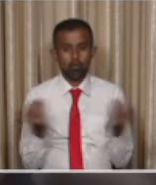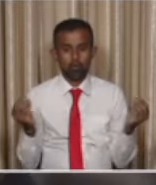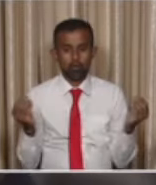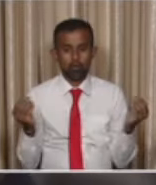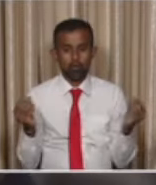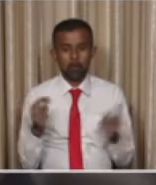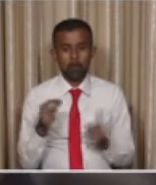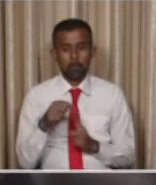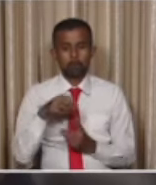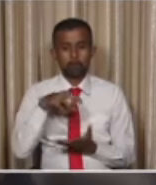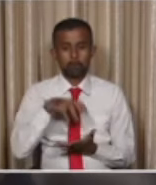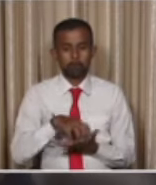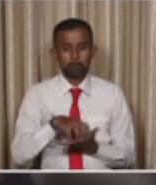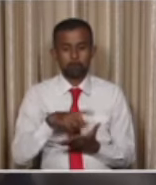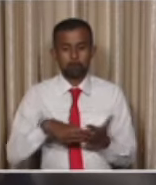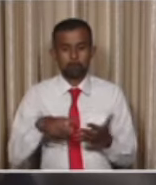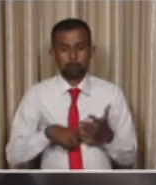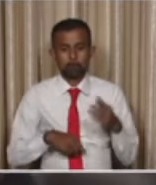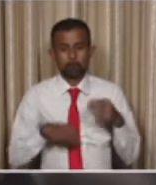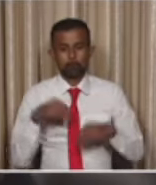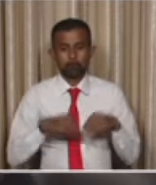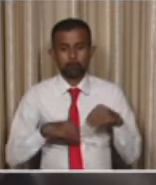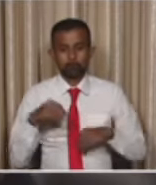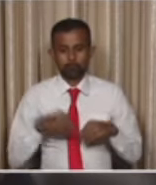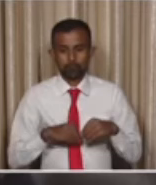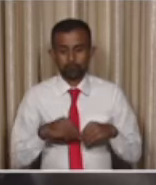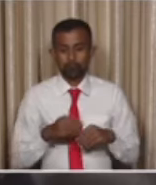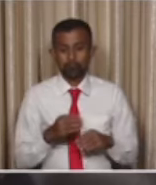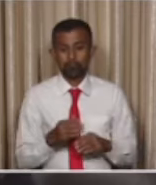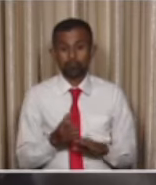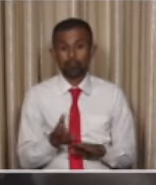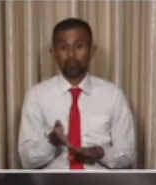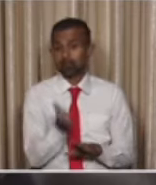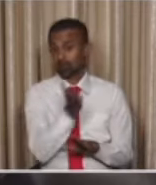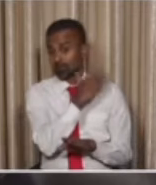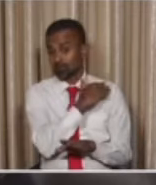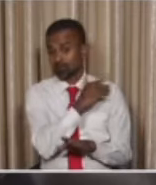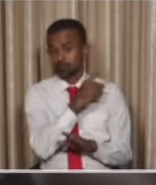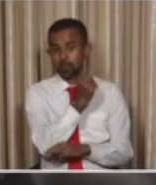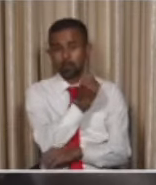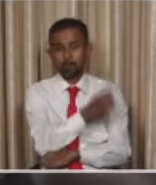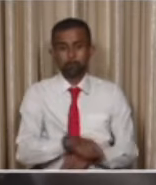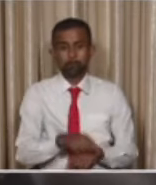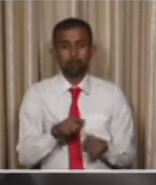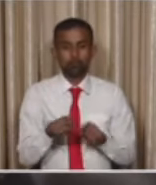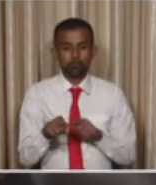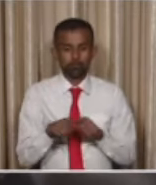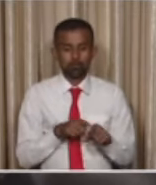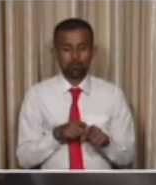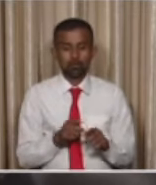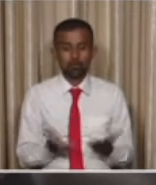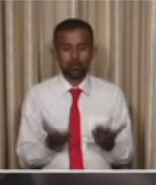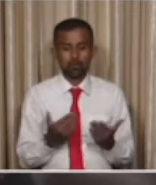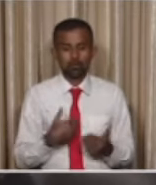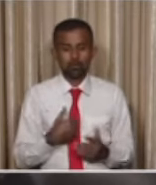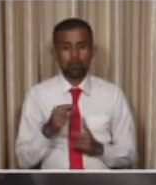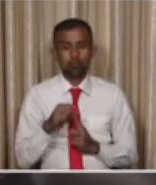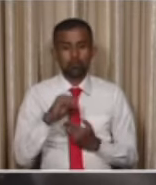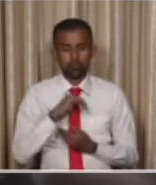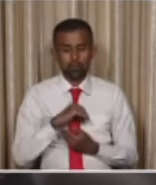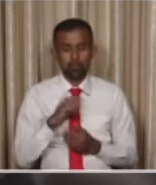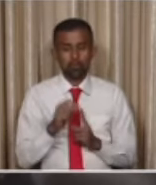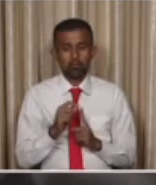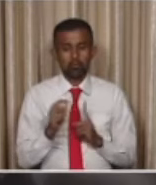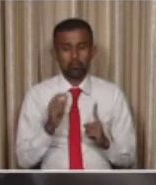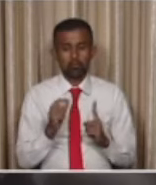held under the system that existed prior to the prior to that amendment.